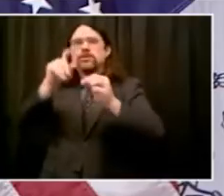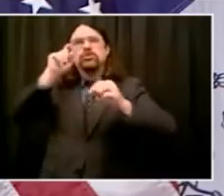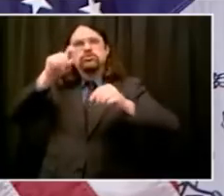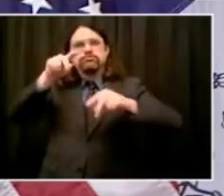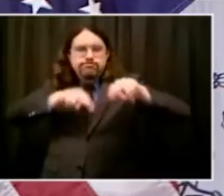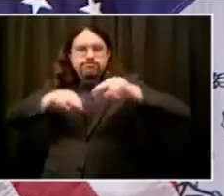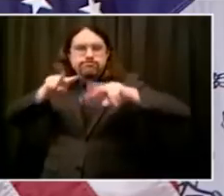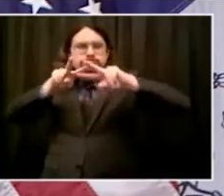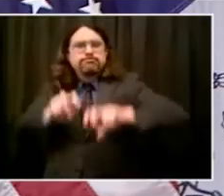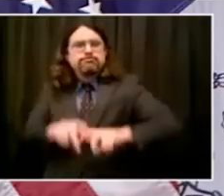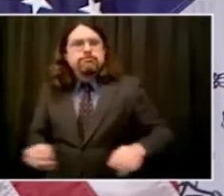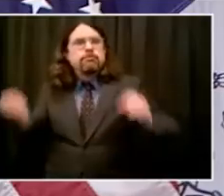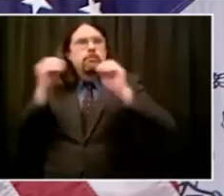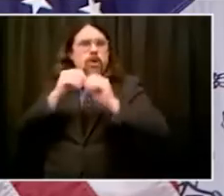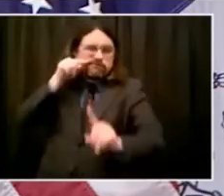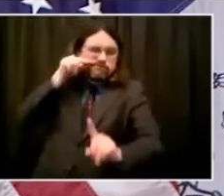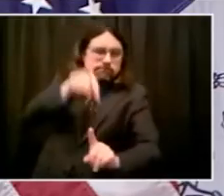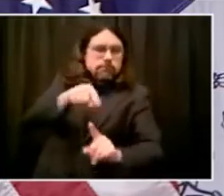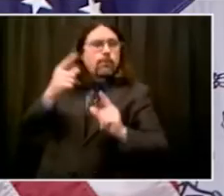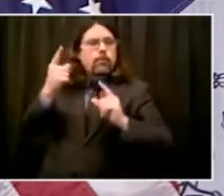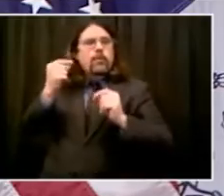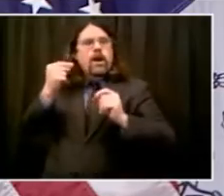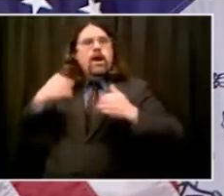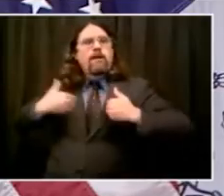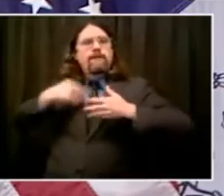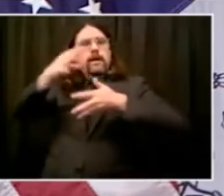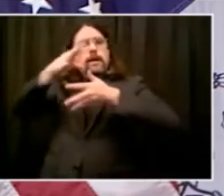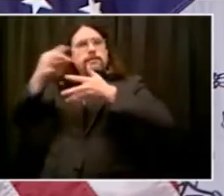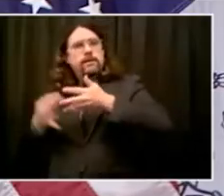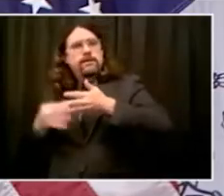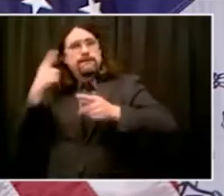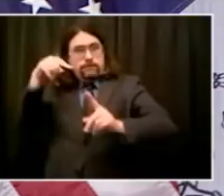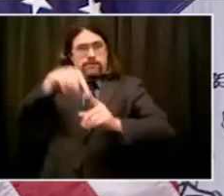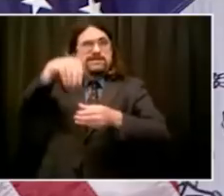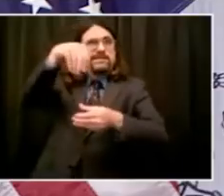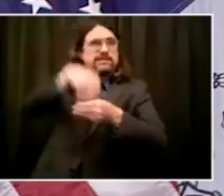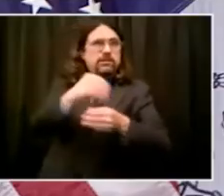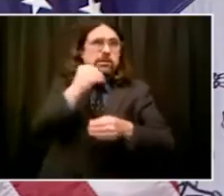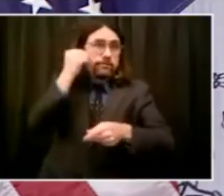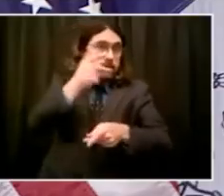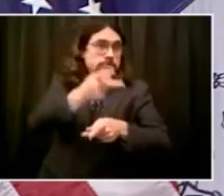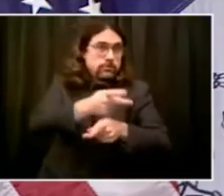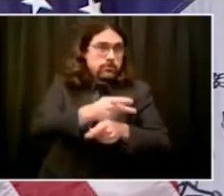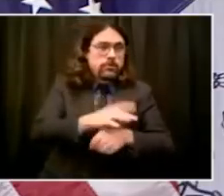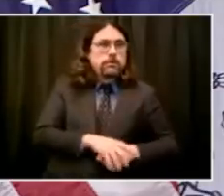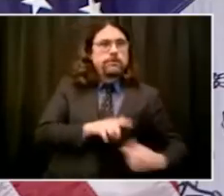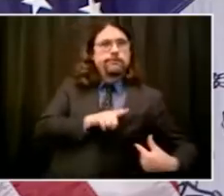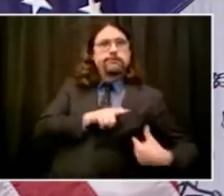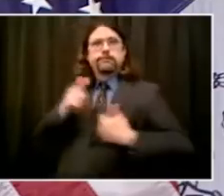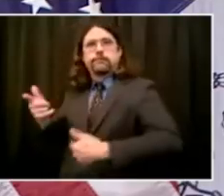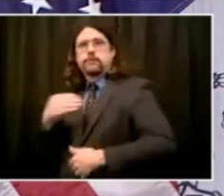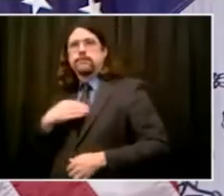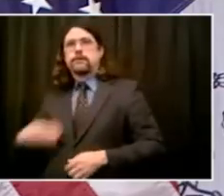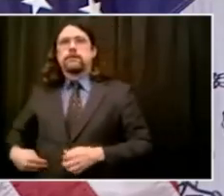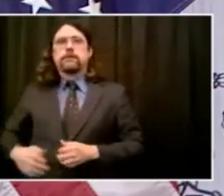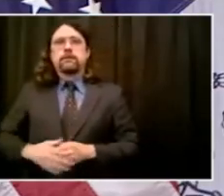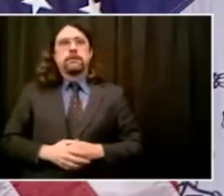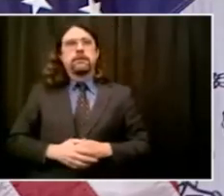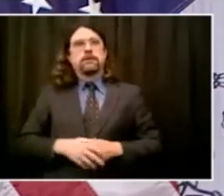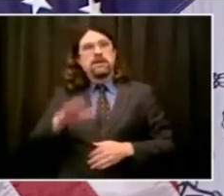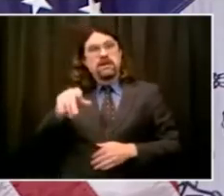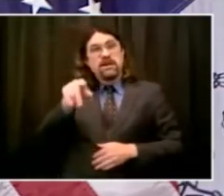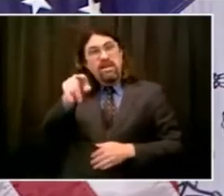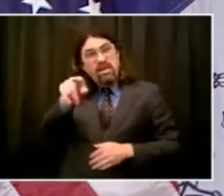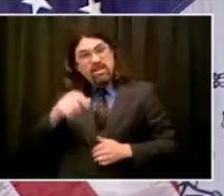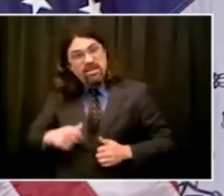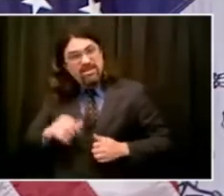who are in their 90s. That's not by accident. He chose to make sure that and Mitch, forgive me for